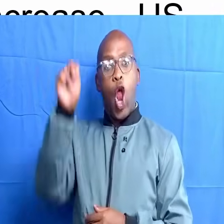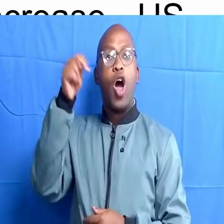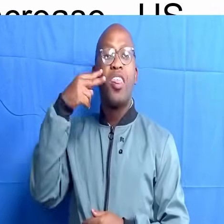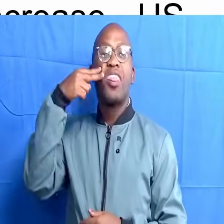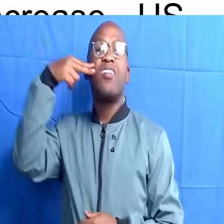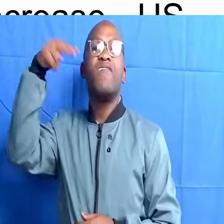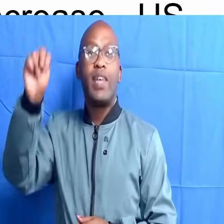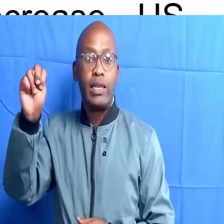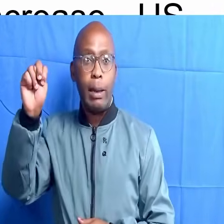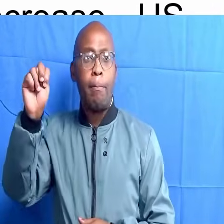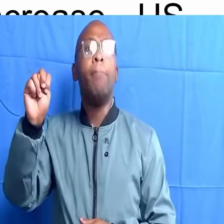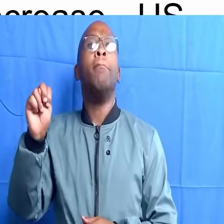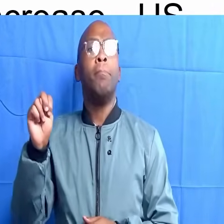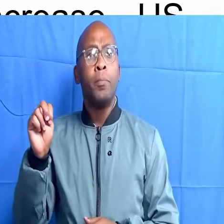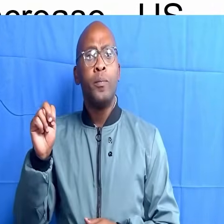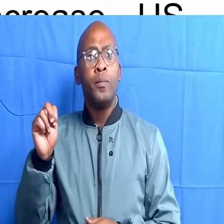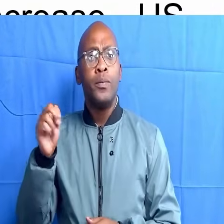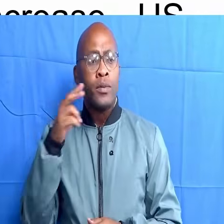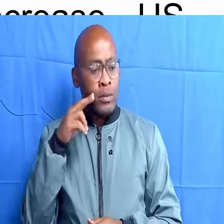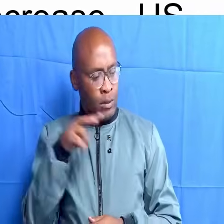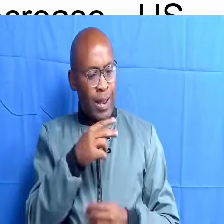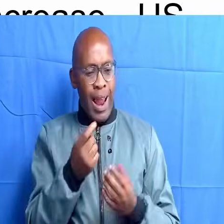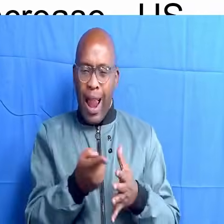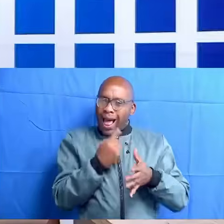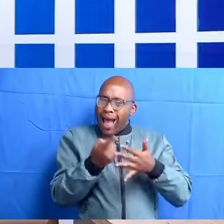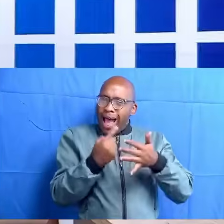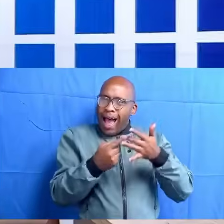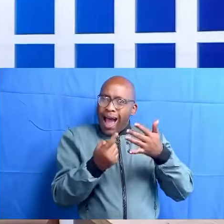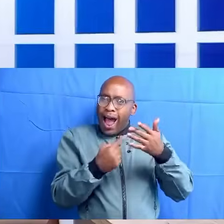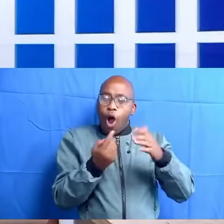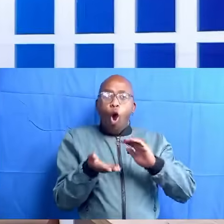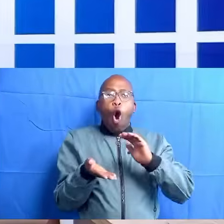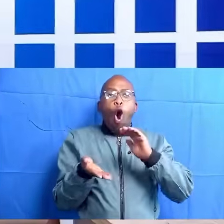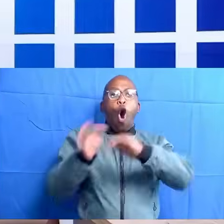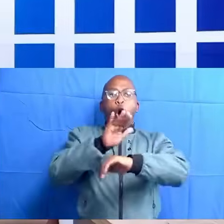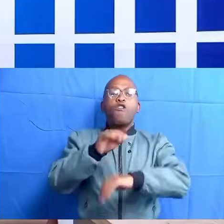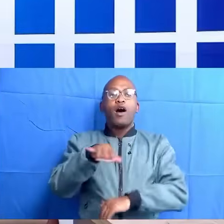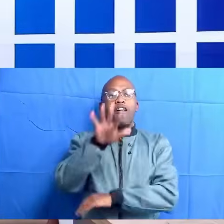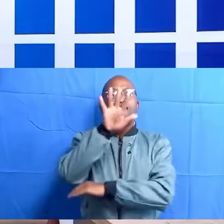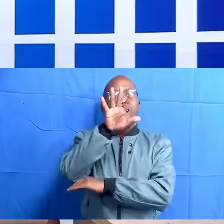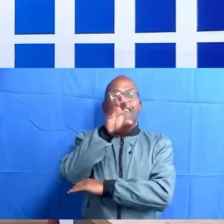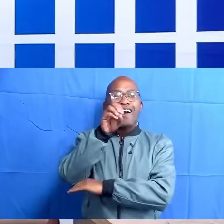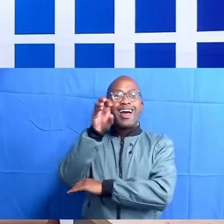500,000 American troops in Vietnam, and there were